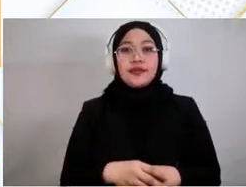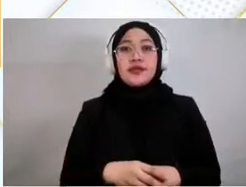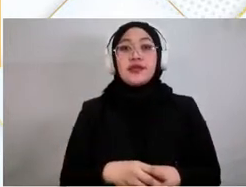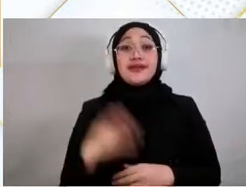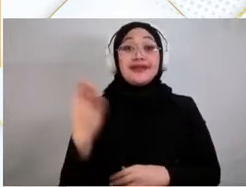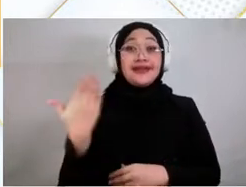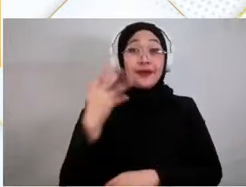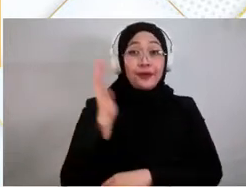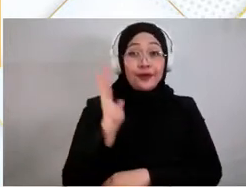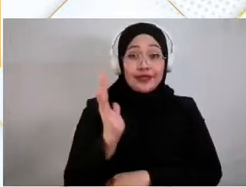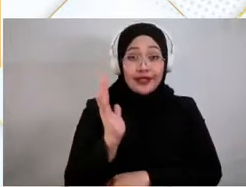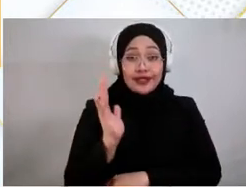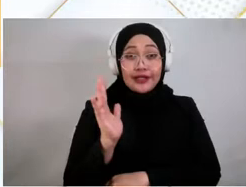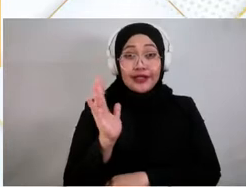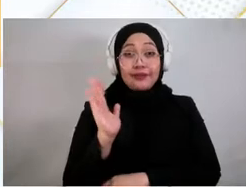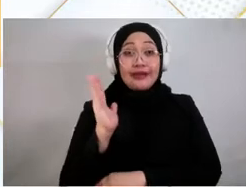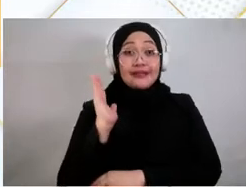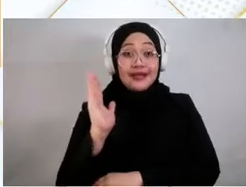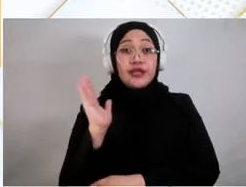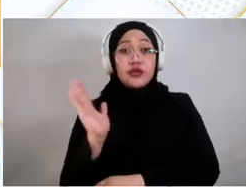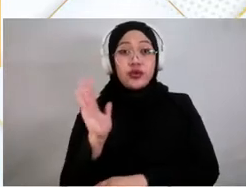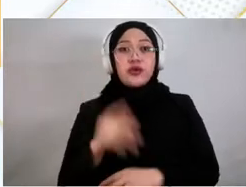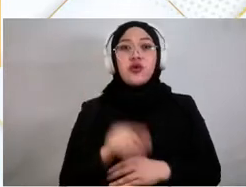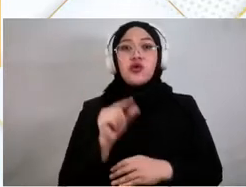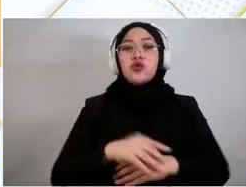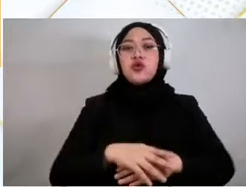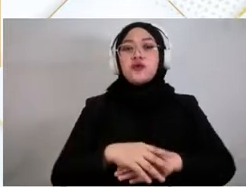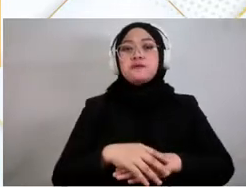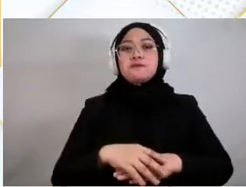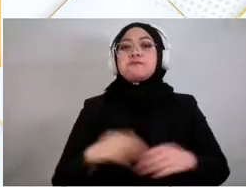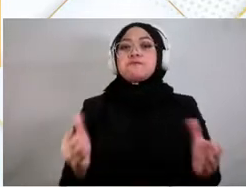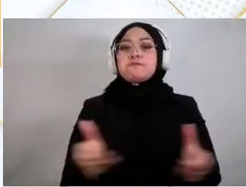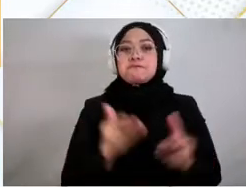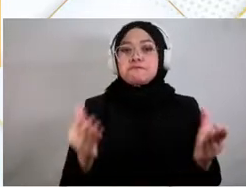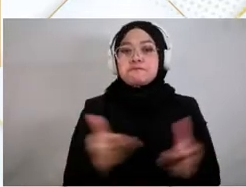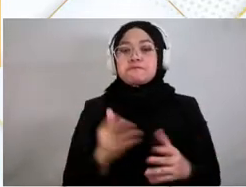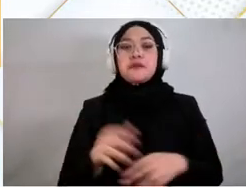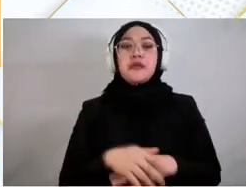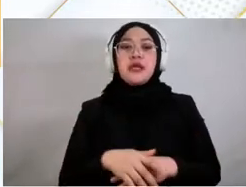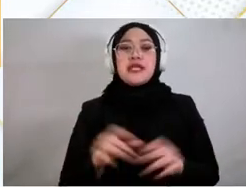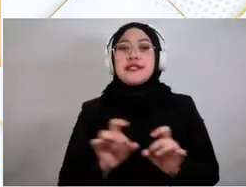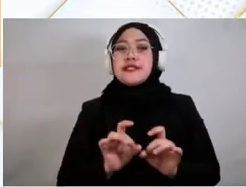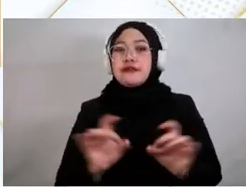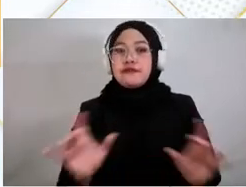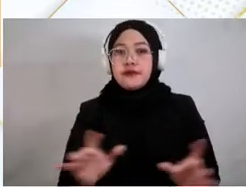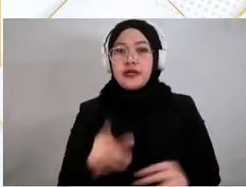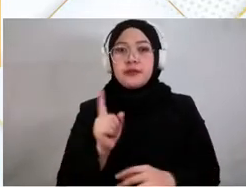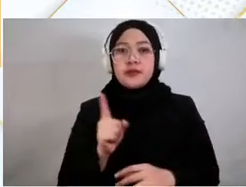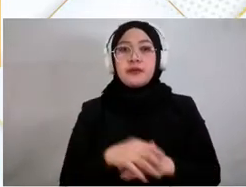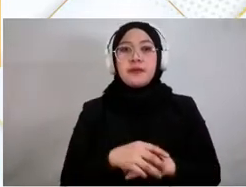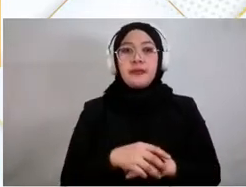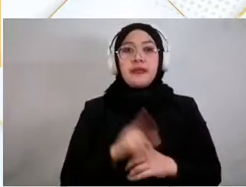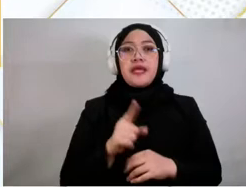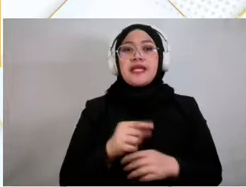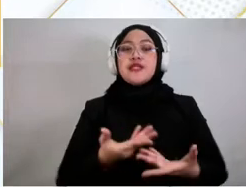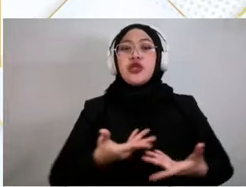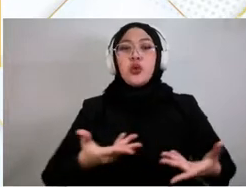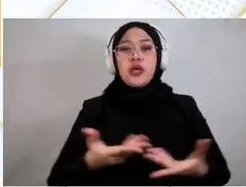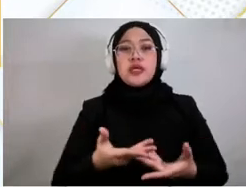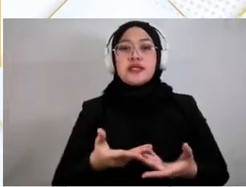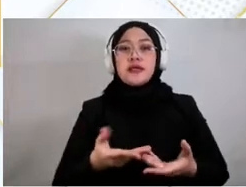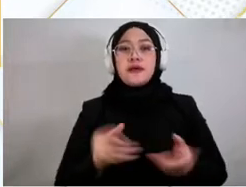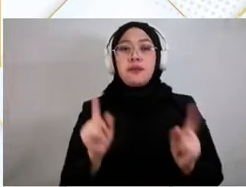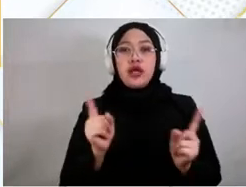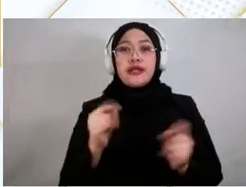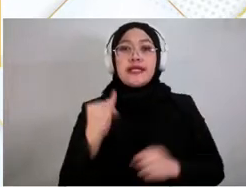the causes or the drivers of instability are different. It depends on the geopolitical situations. Our